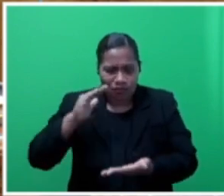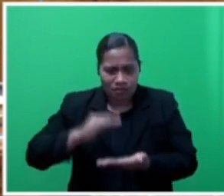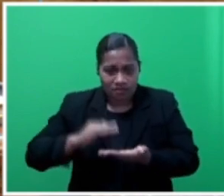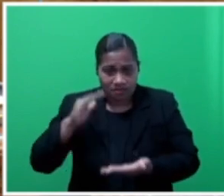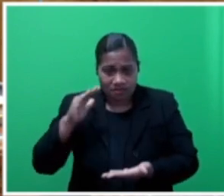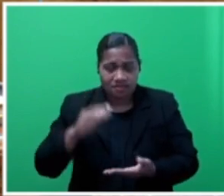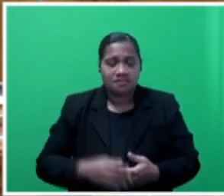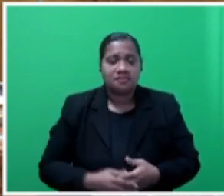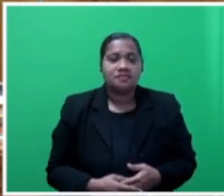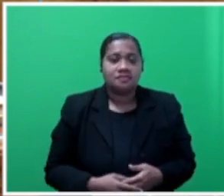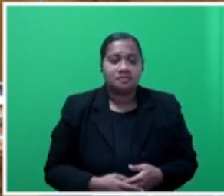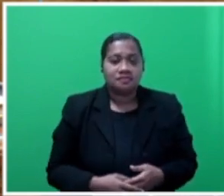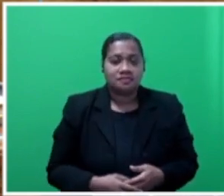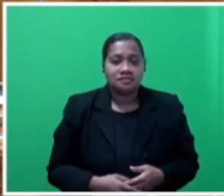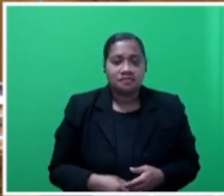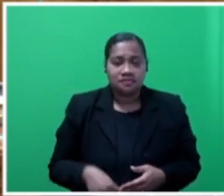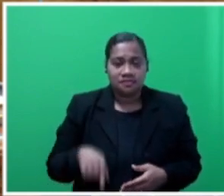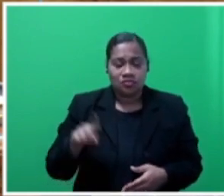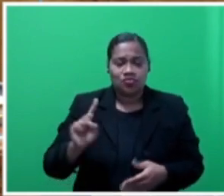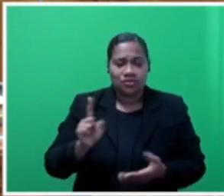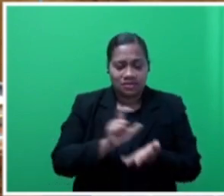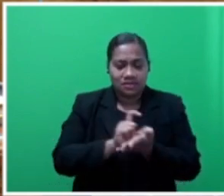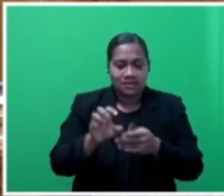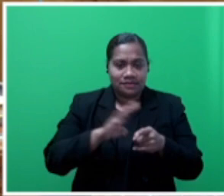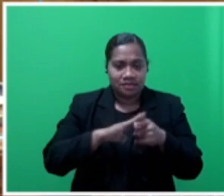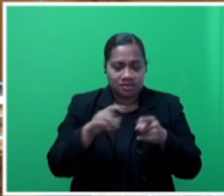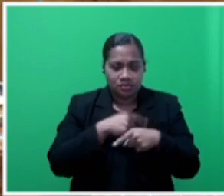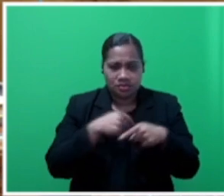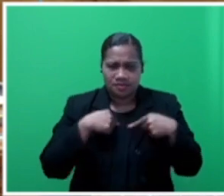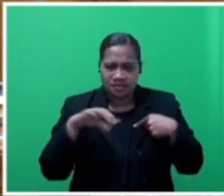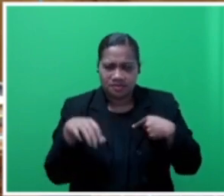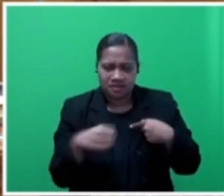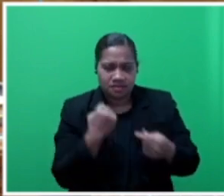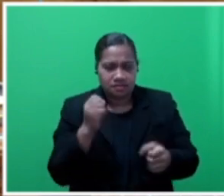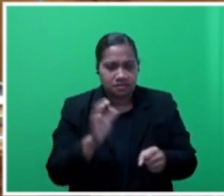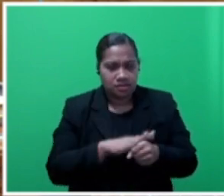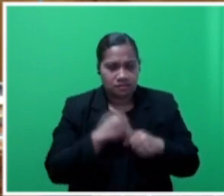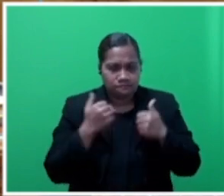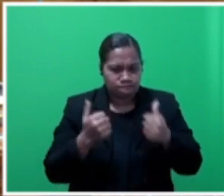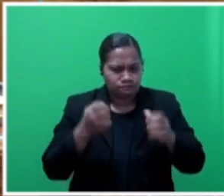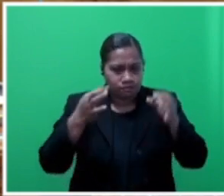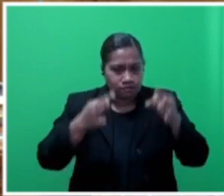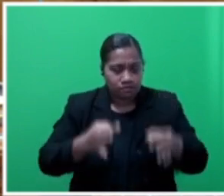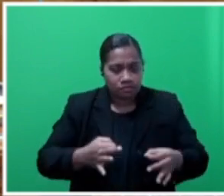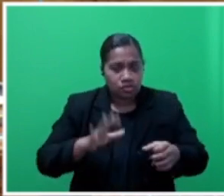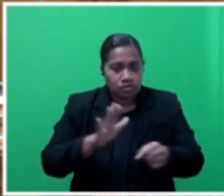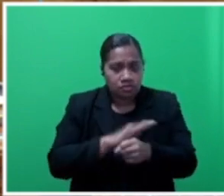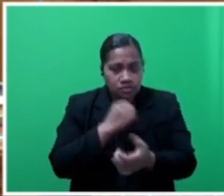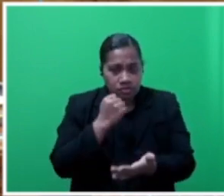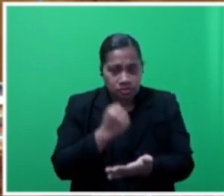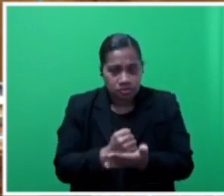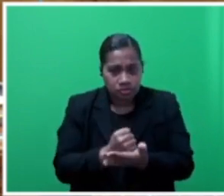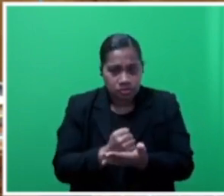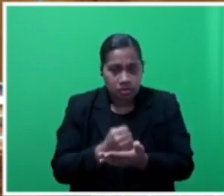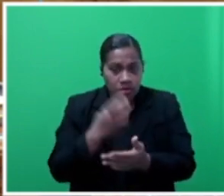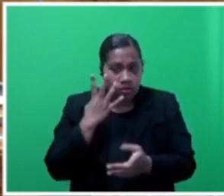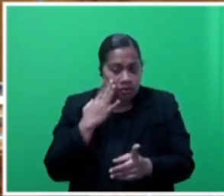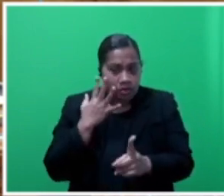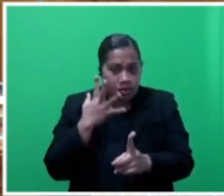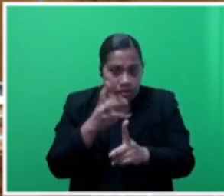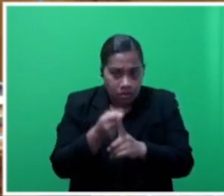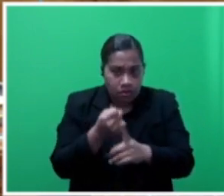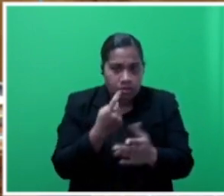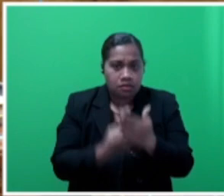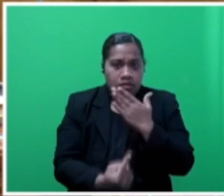These 2 events has brought a very clear message that we must make hard decisions to ensure that we brace and cushion their impact of